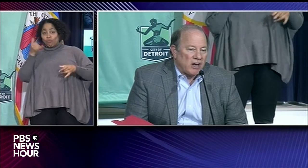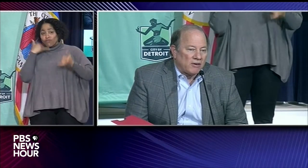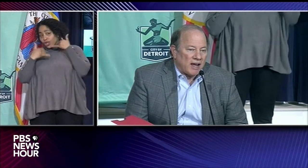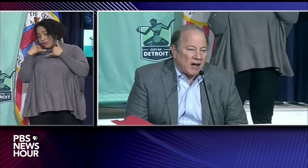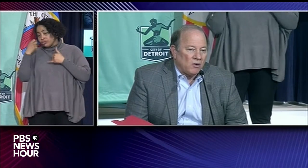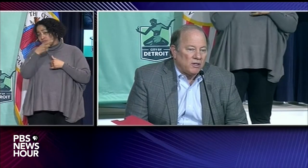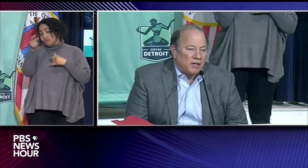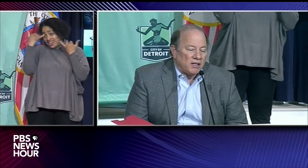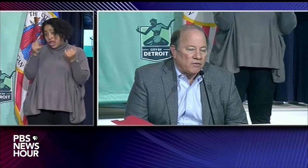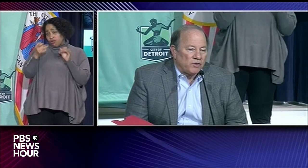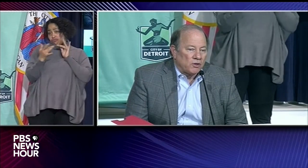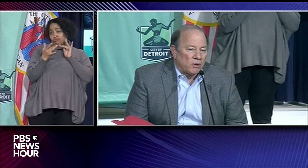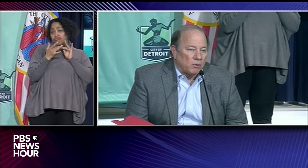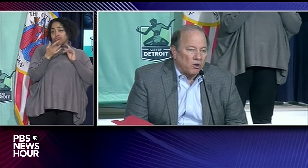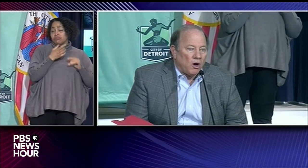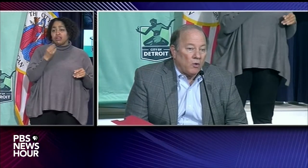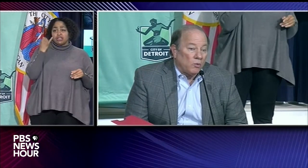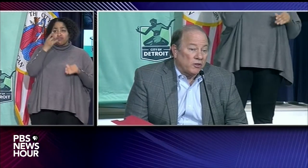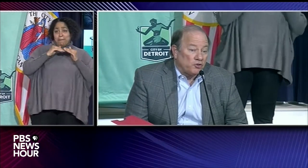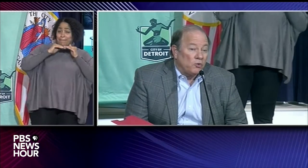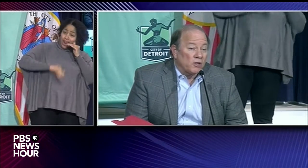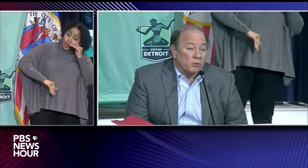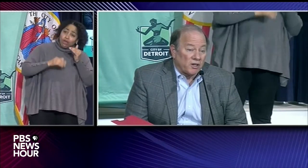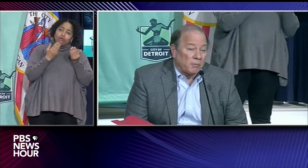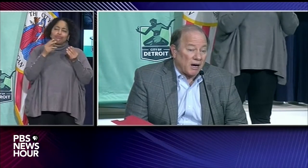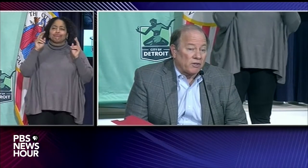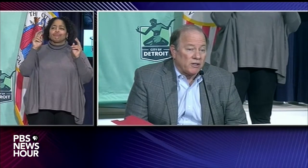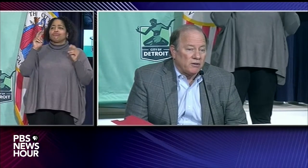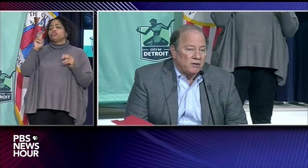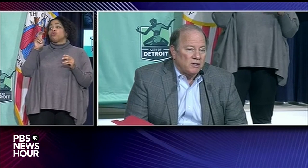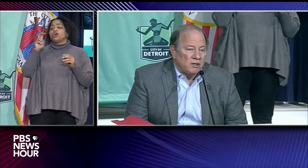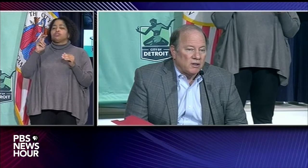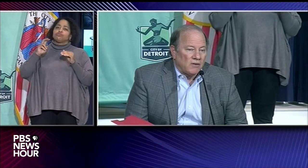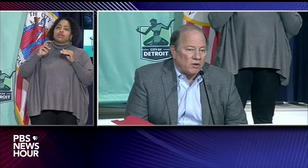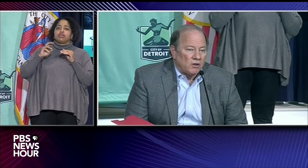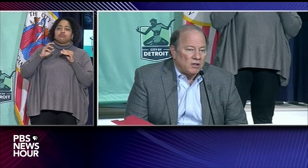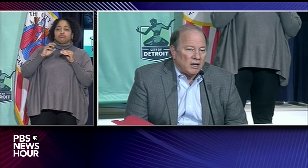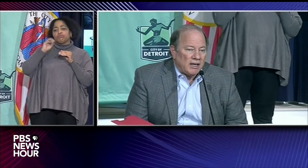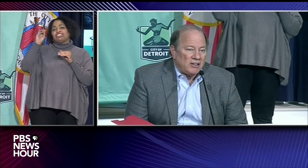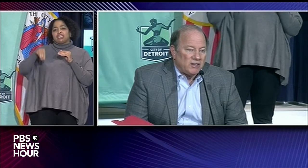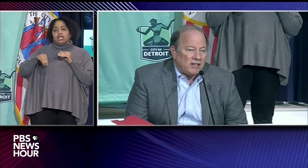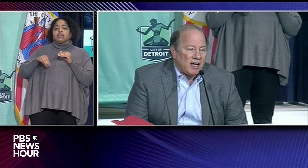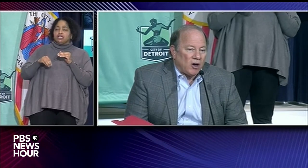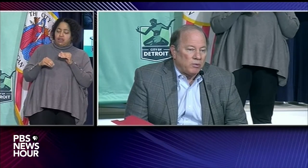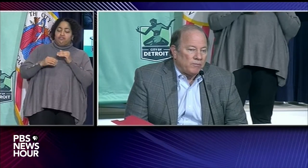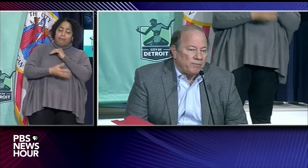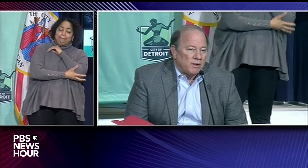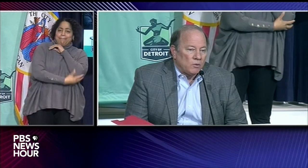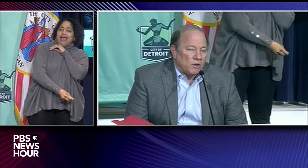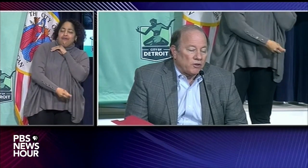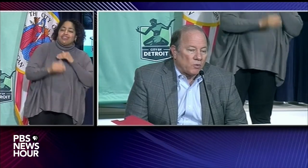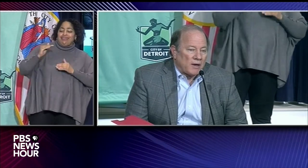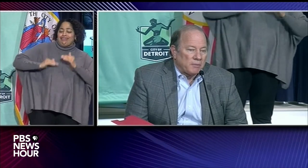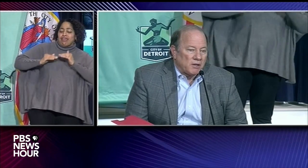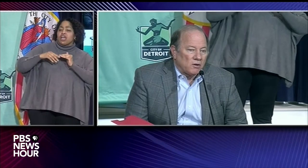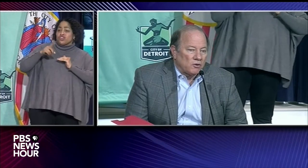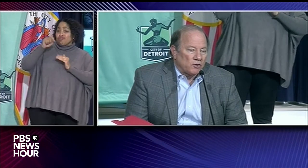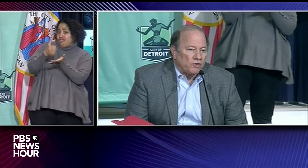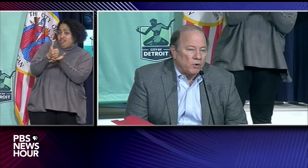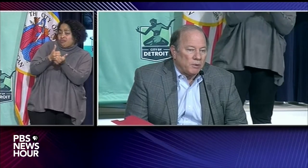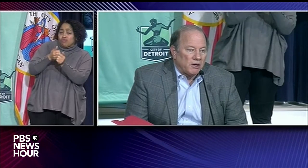reach out now, and if you're below what is 200% of poverty level and you need help with your rent